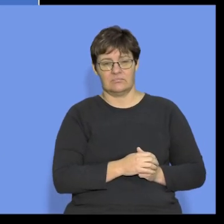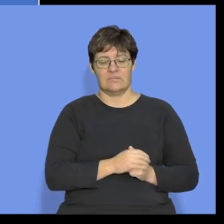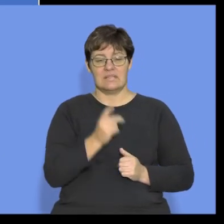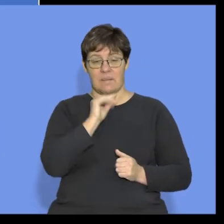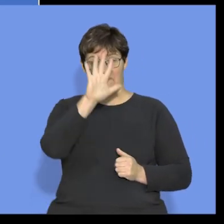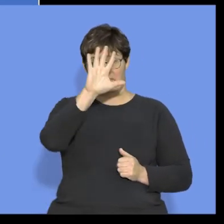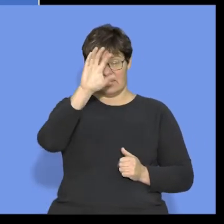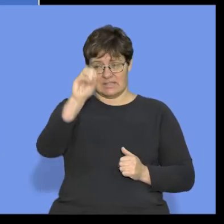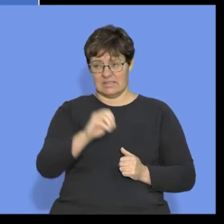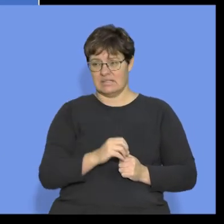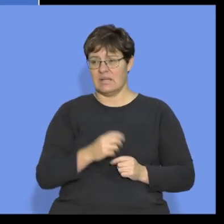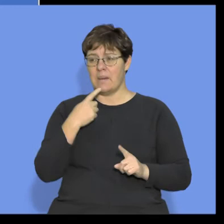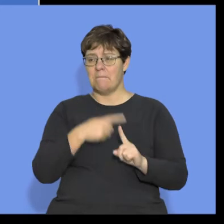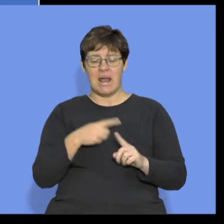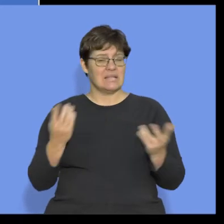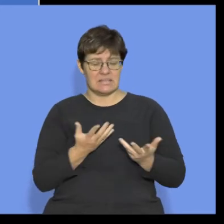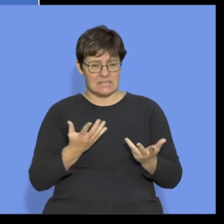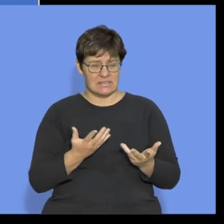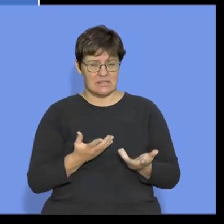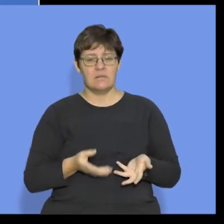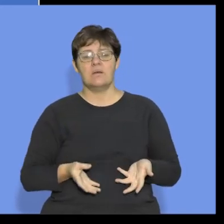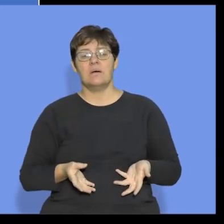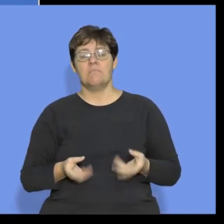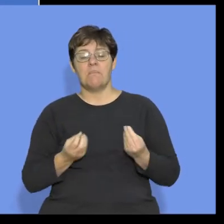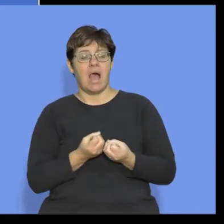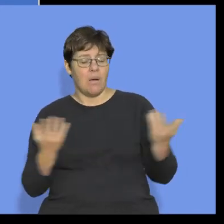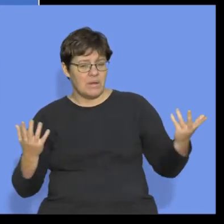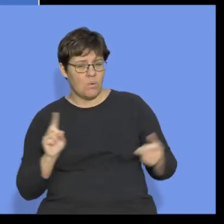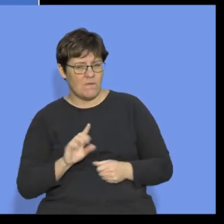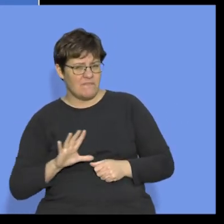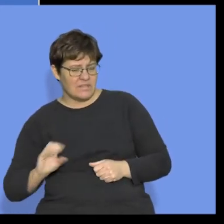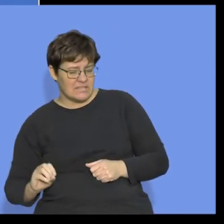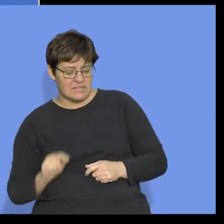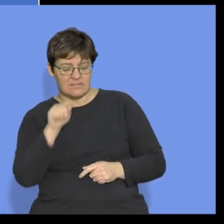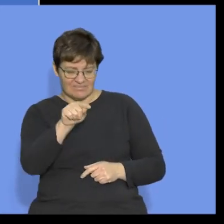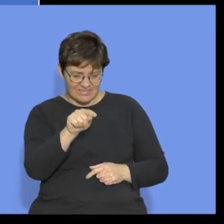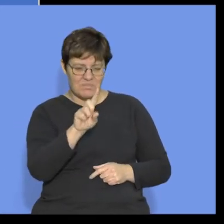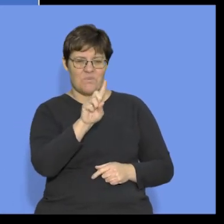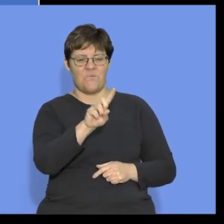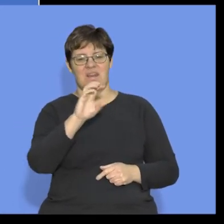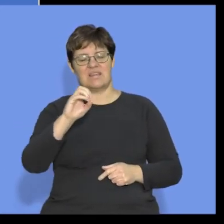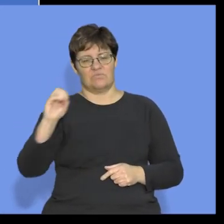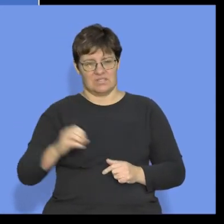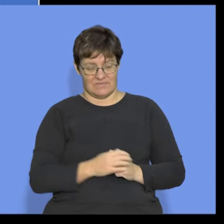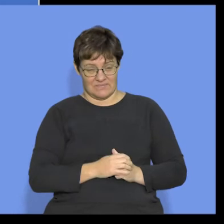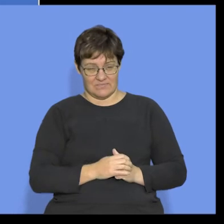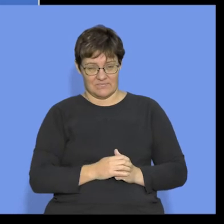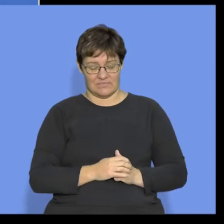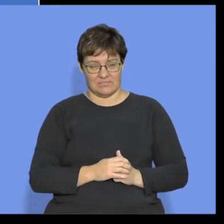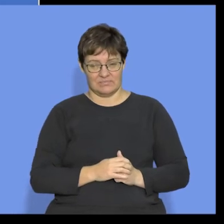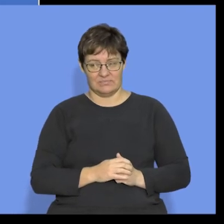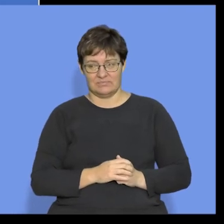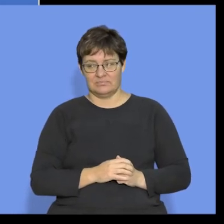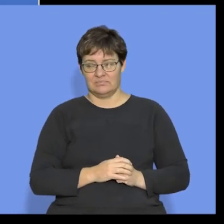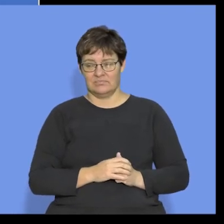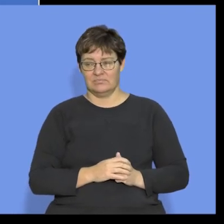50 plus something to give us 150. What must we add there? Surely we should be adding 100.